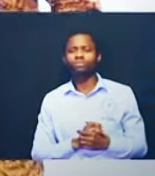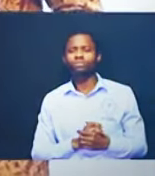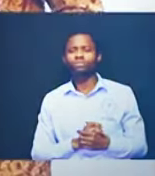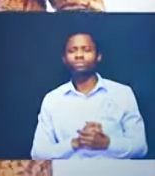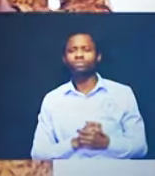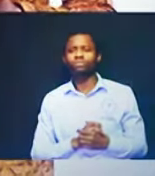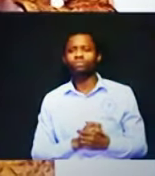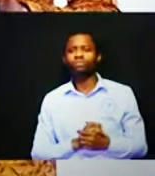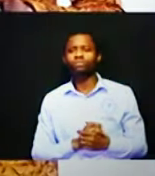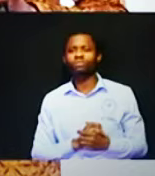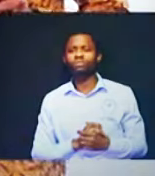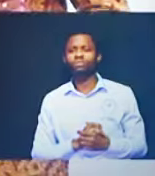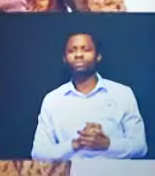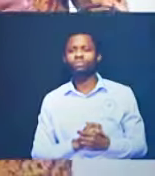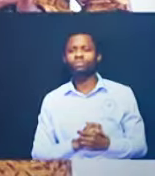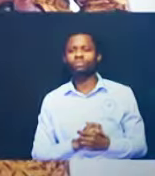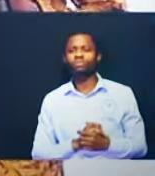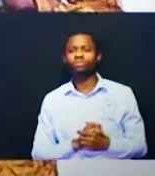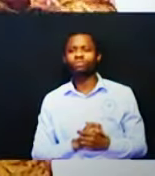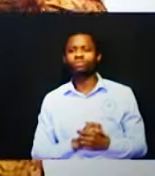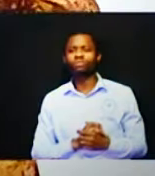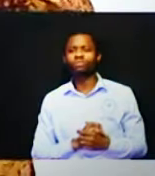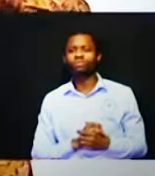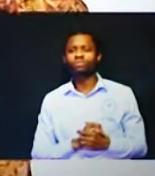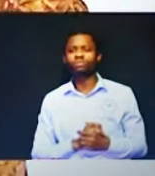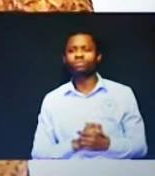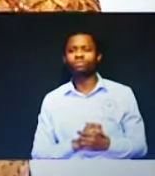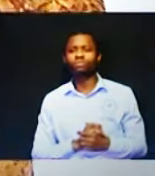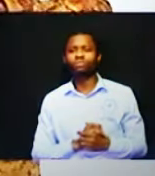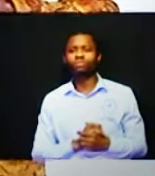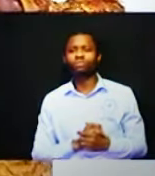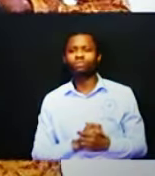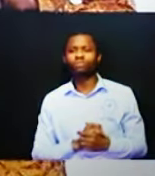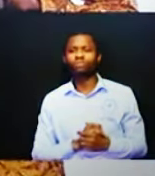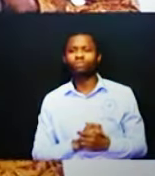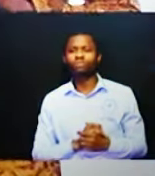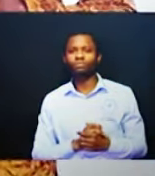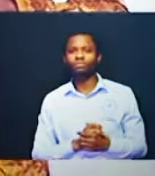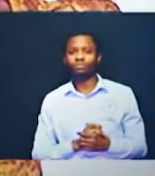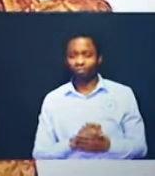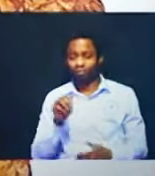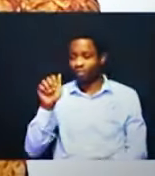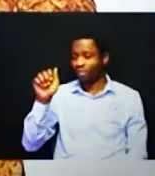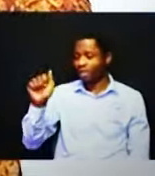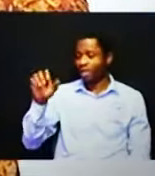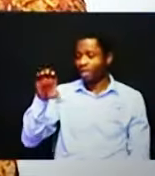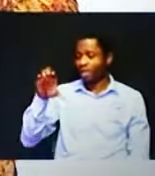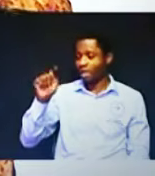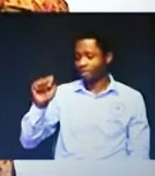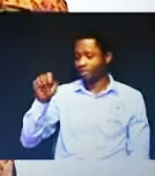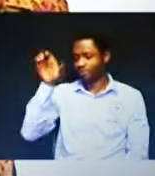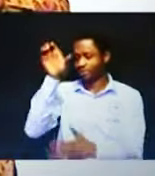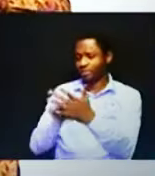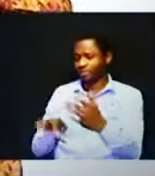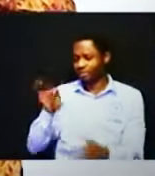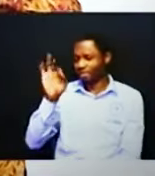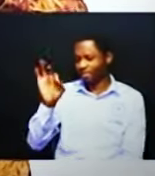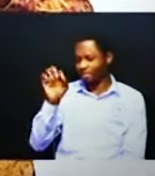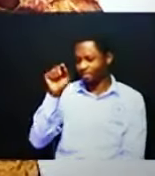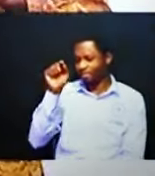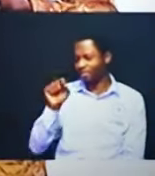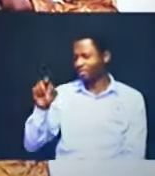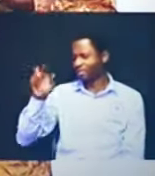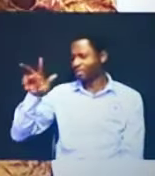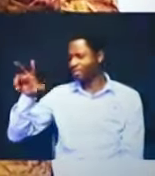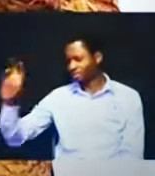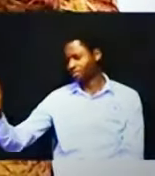no afrosro abeye nkaye ade wo onyankopon enim. As chapter 9 verse 36 omi yenhwe asomafo no